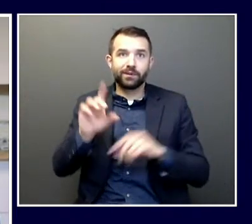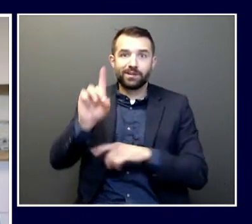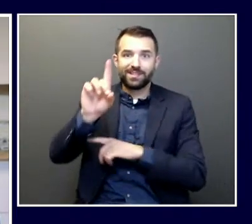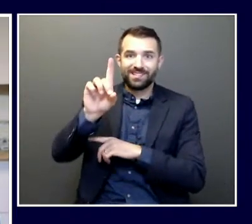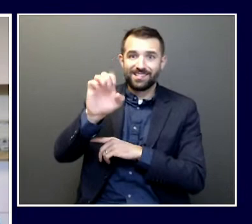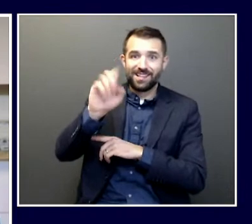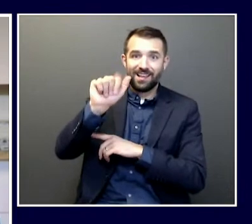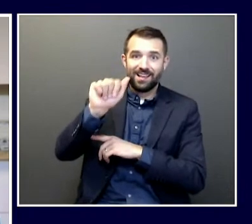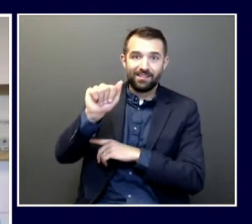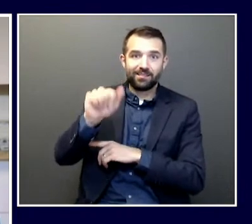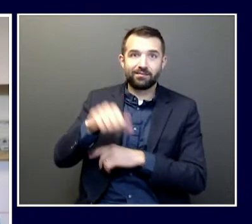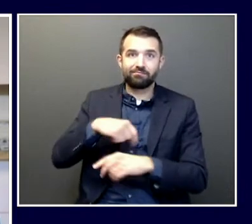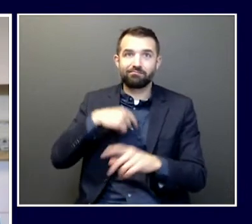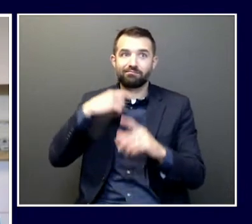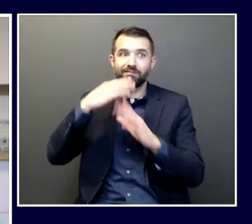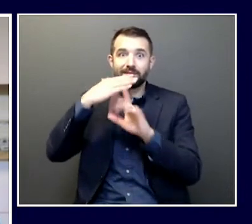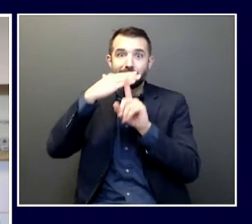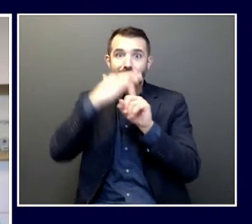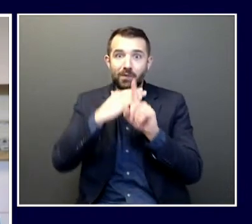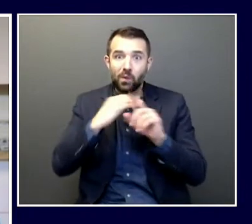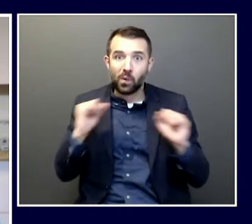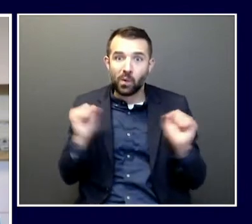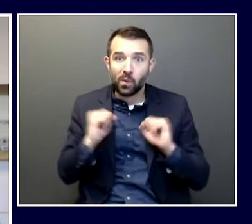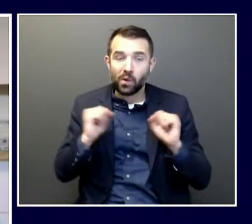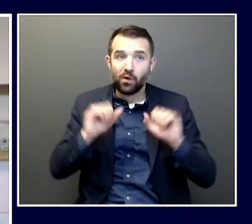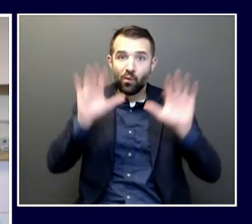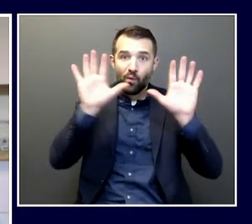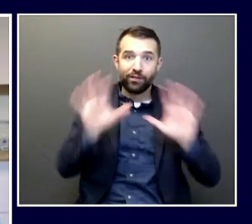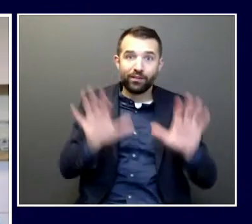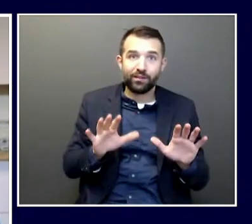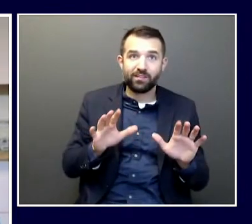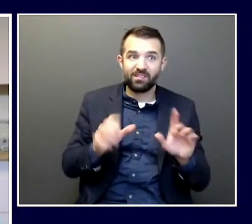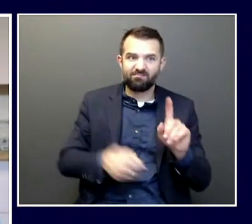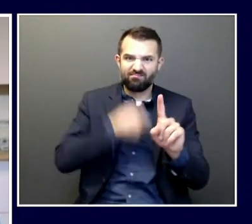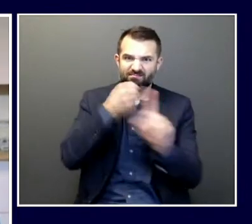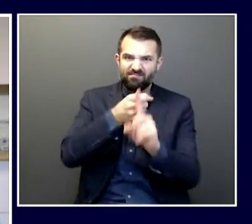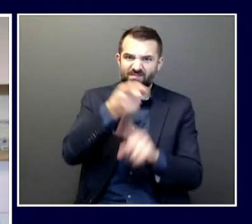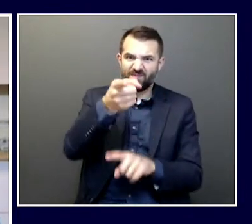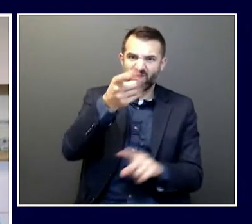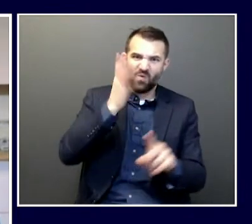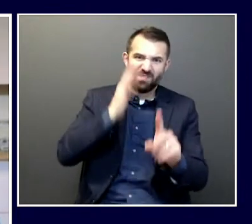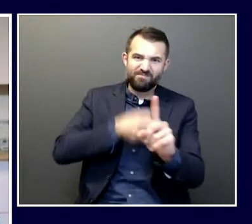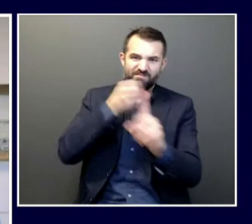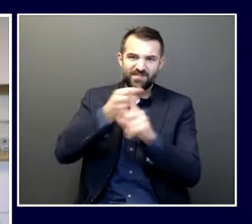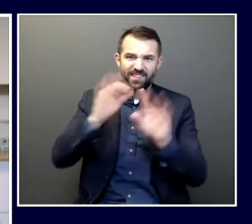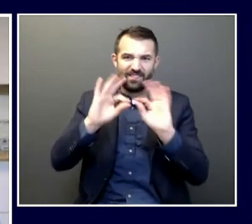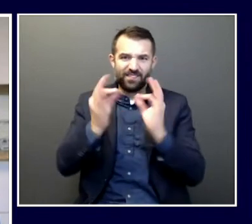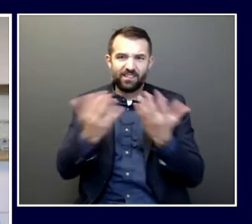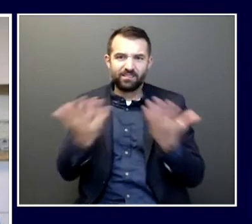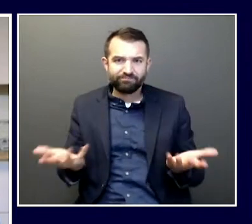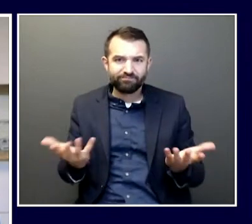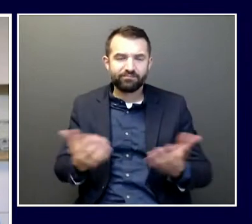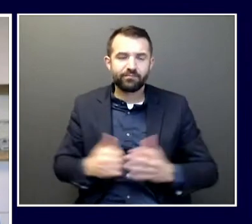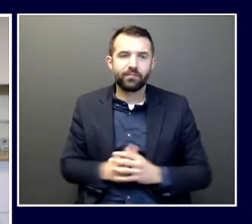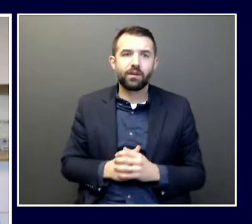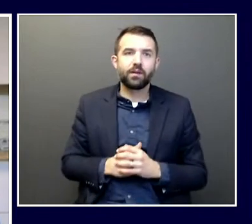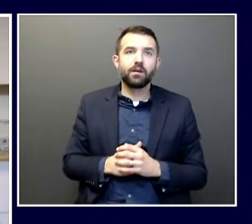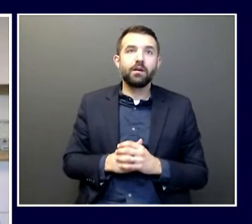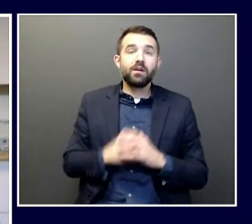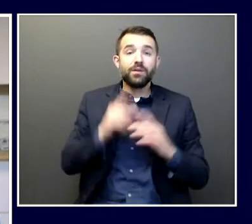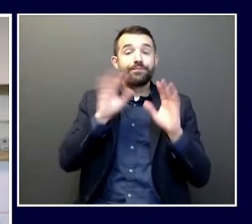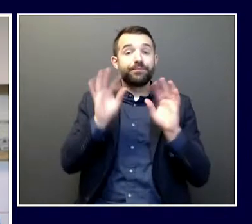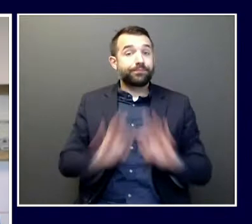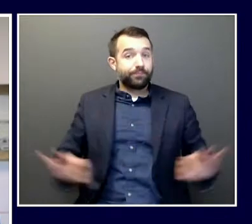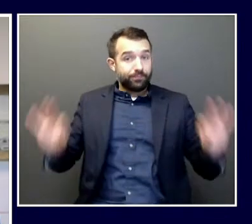what does it all mean for you and your family? Well, the first and most important thing is that none of this is to undermine